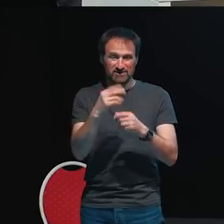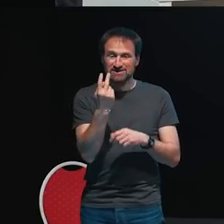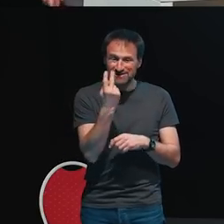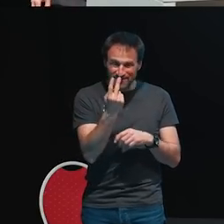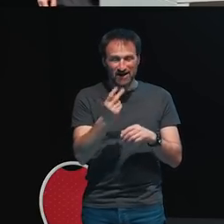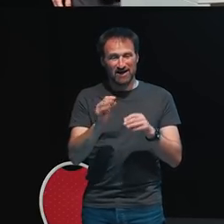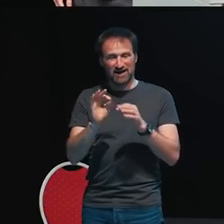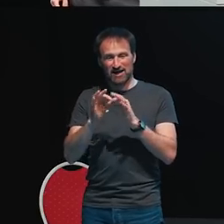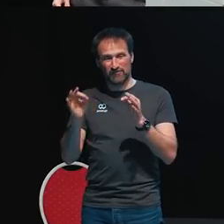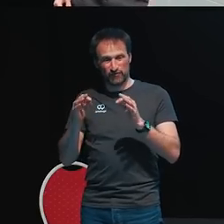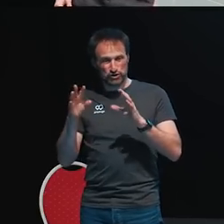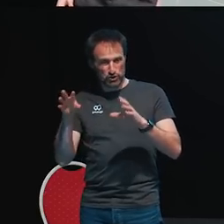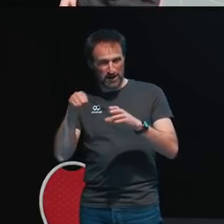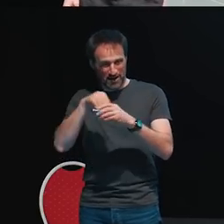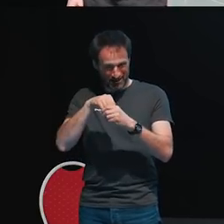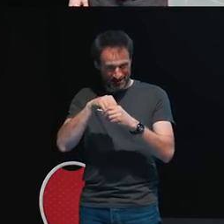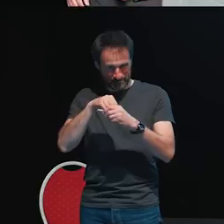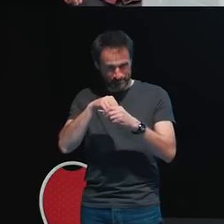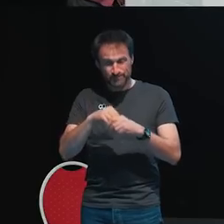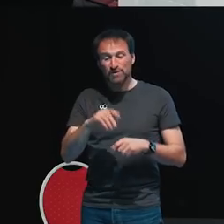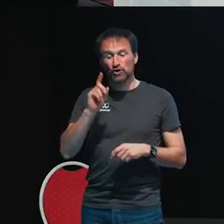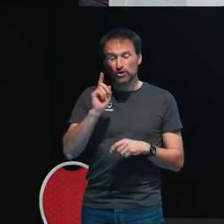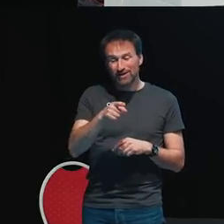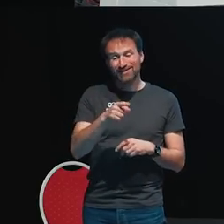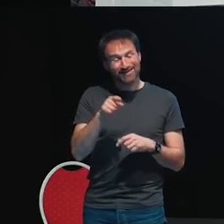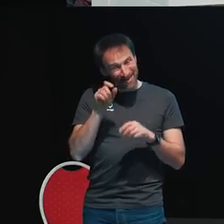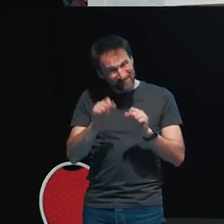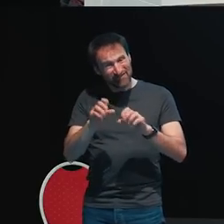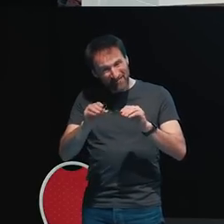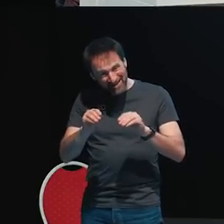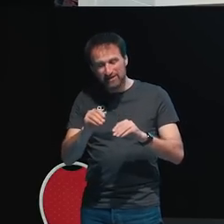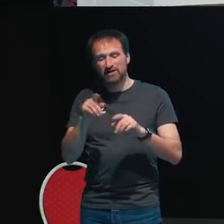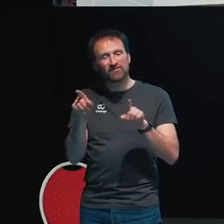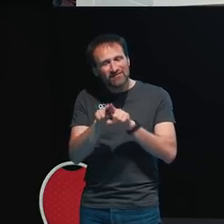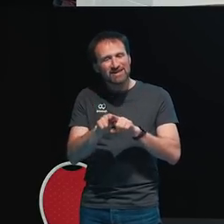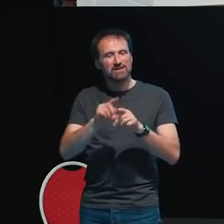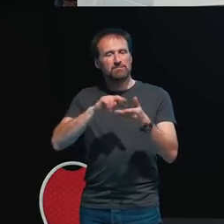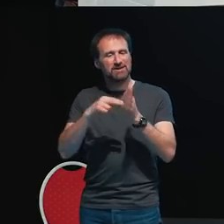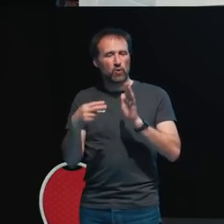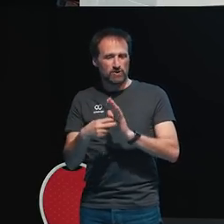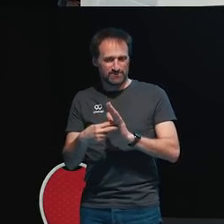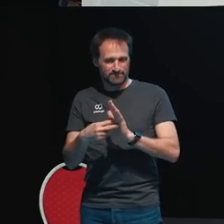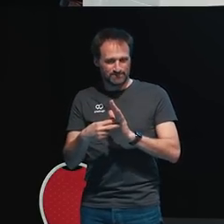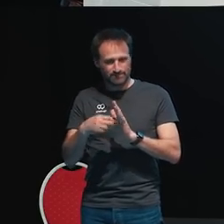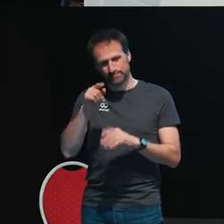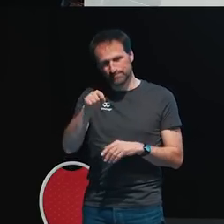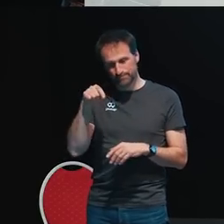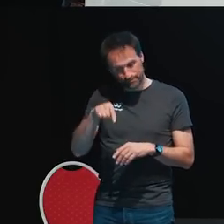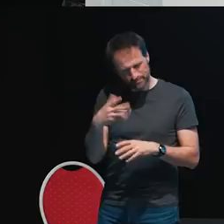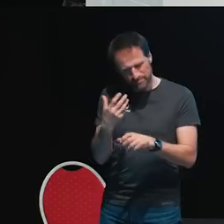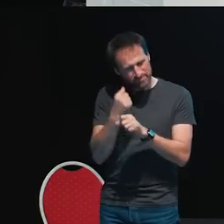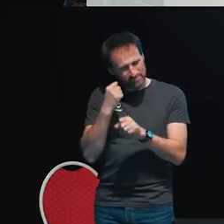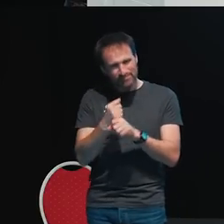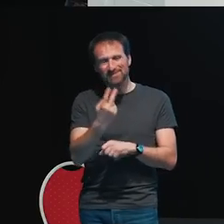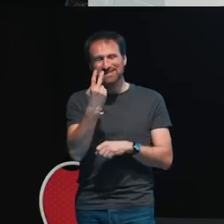use them as if they were methods. So what we're doing down here is we're importing